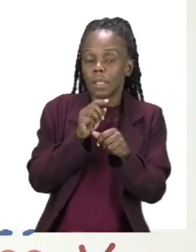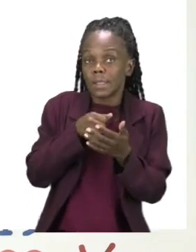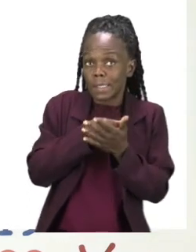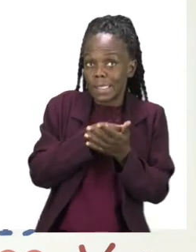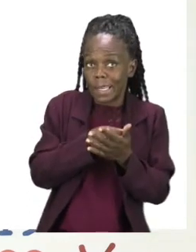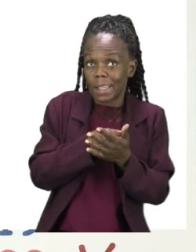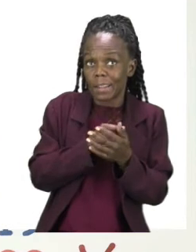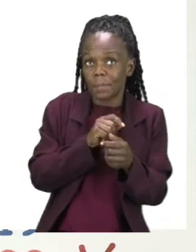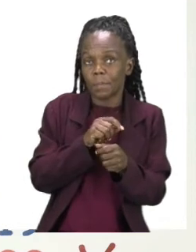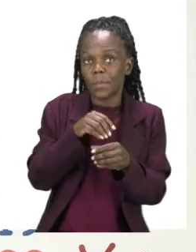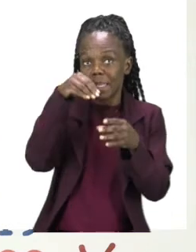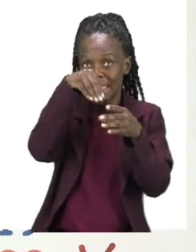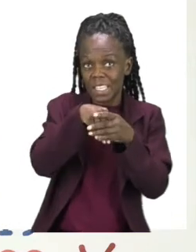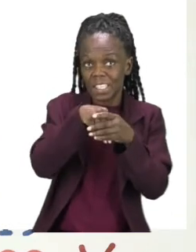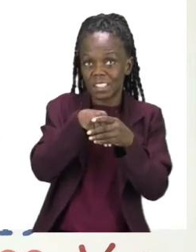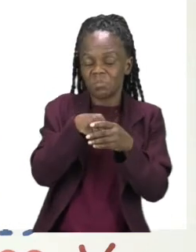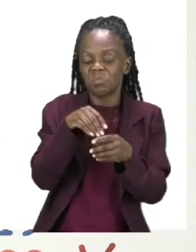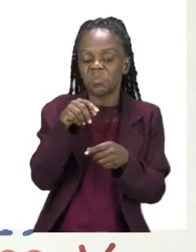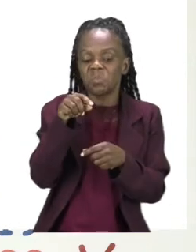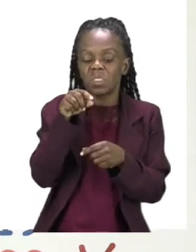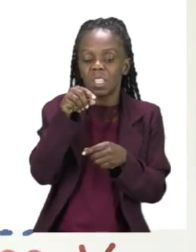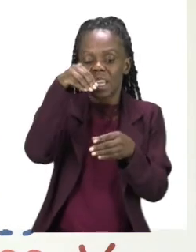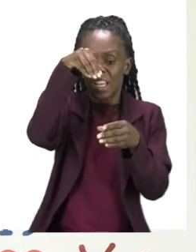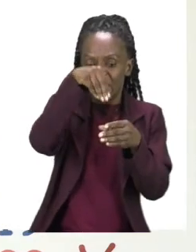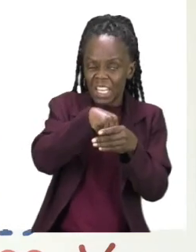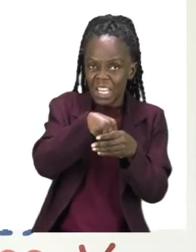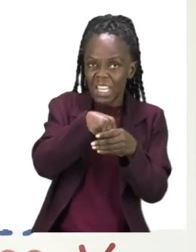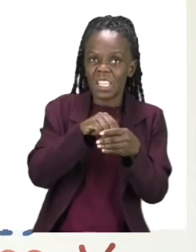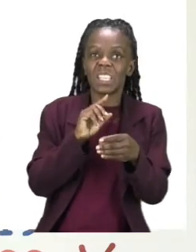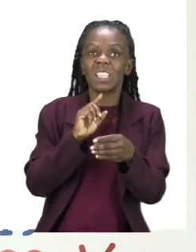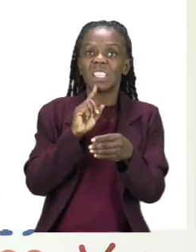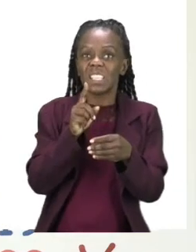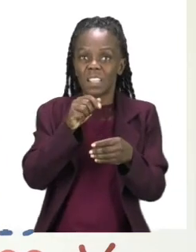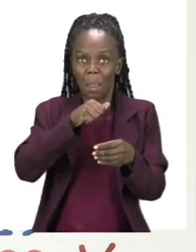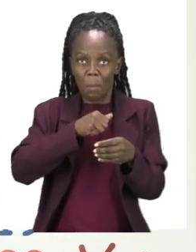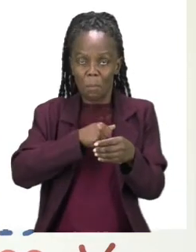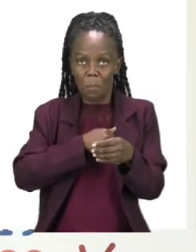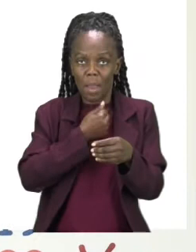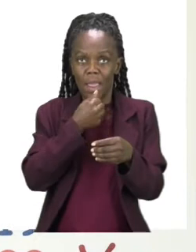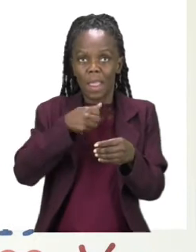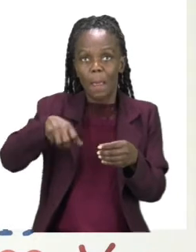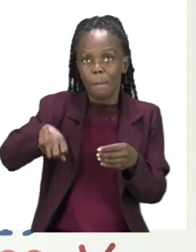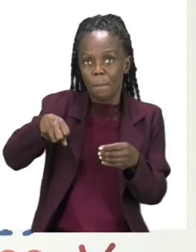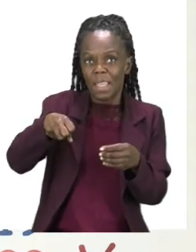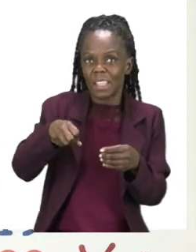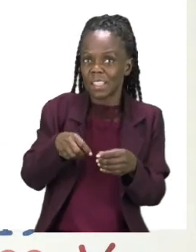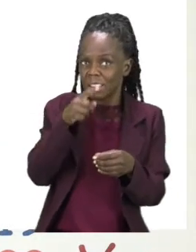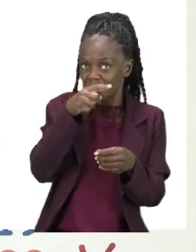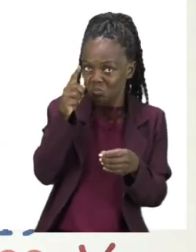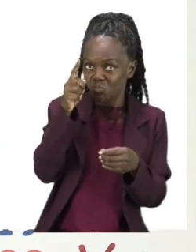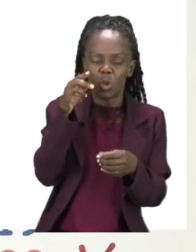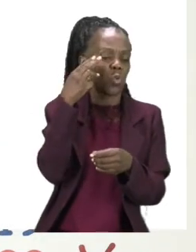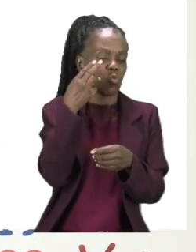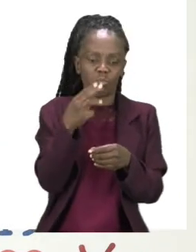bag. Does that sound correct? No, no, no, no, no. So let us try